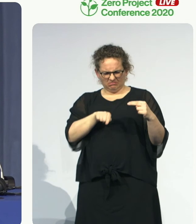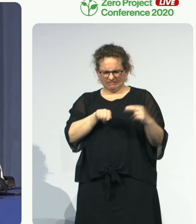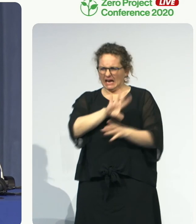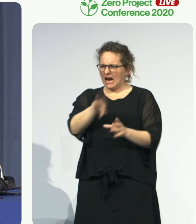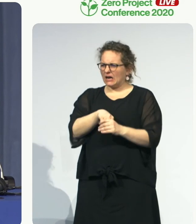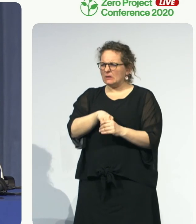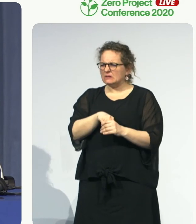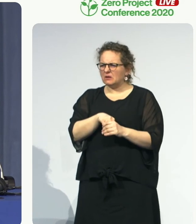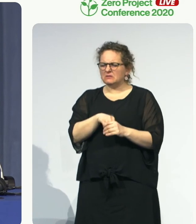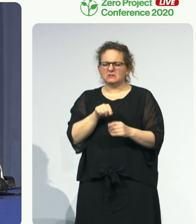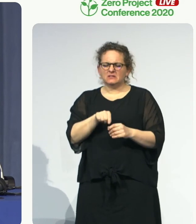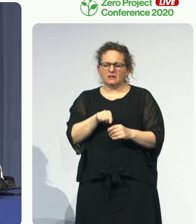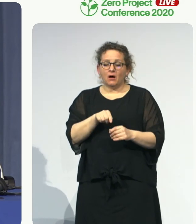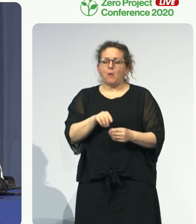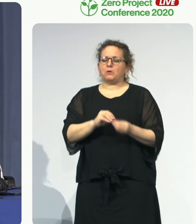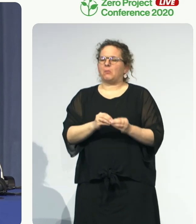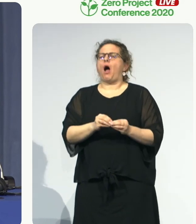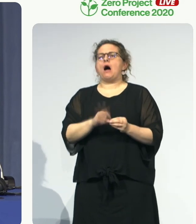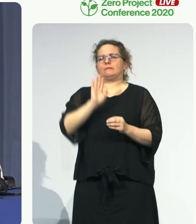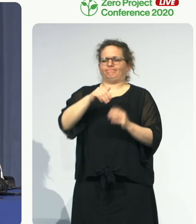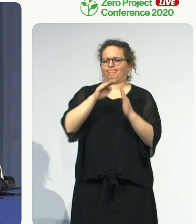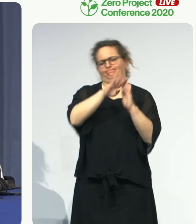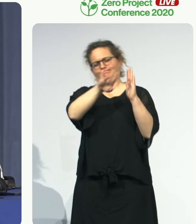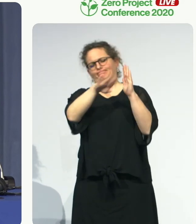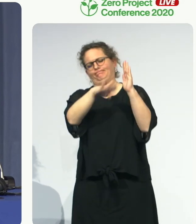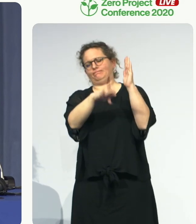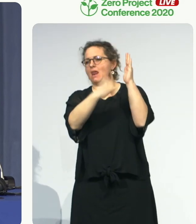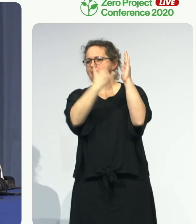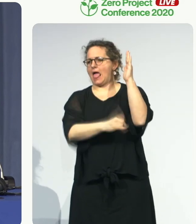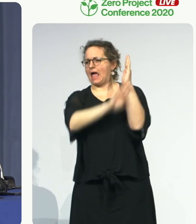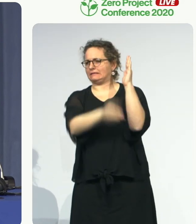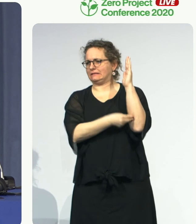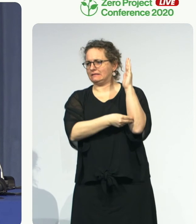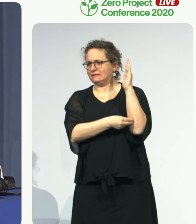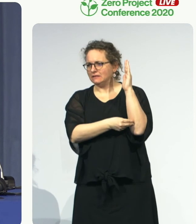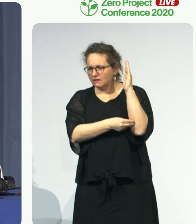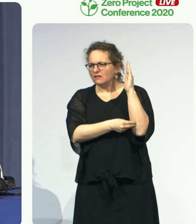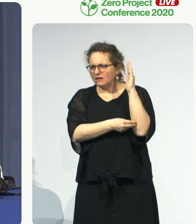they have to do on top, and not. It's very